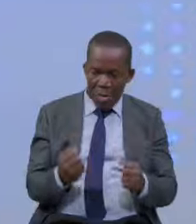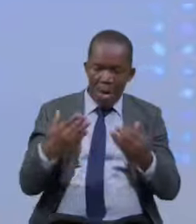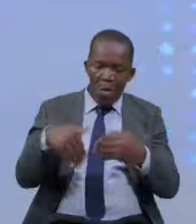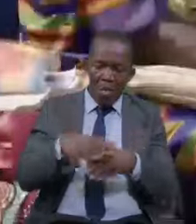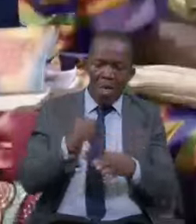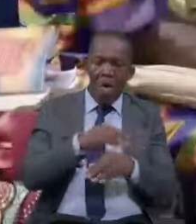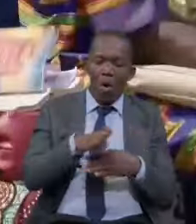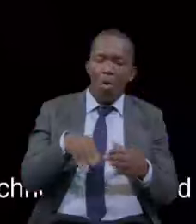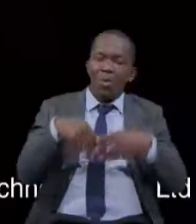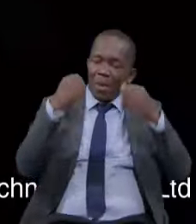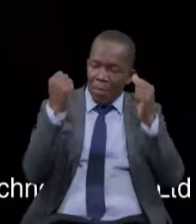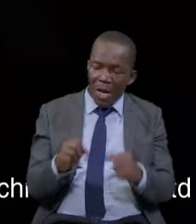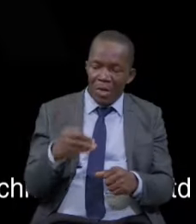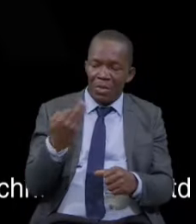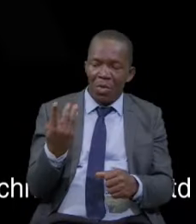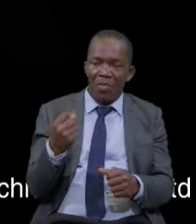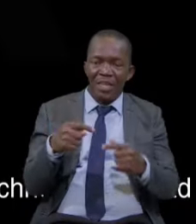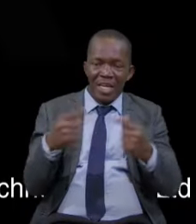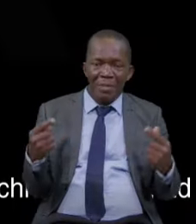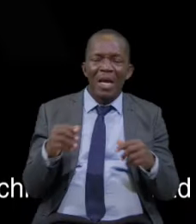by any means hurt you.